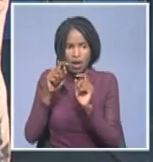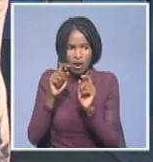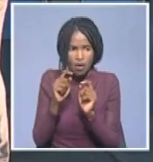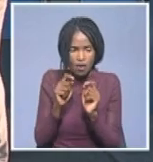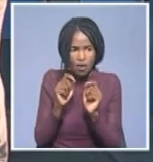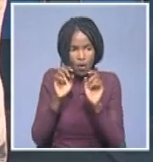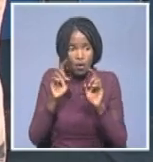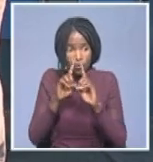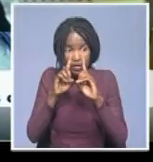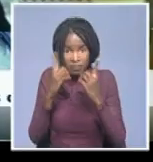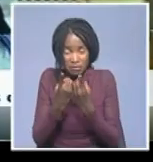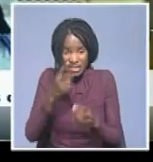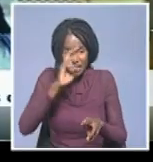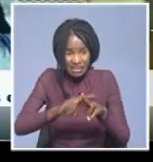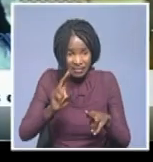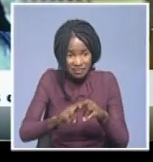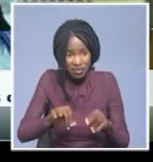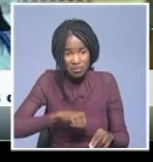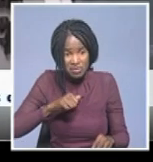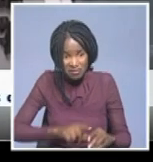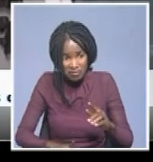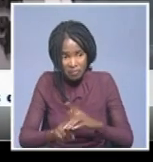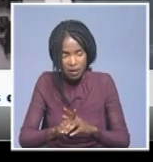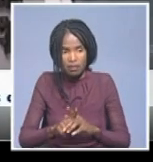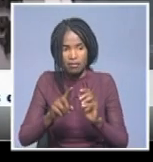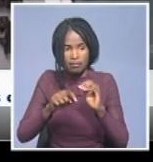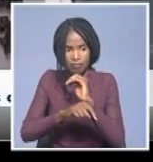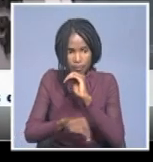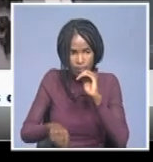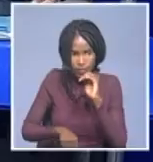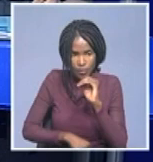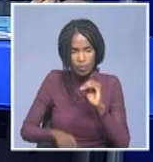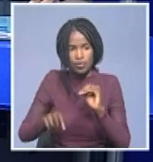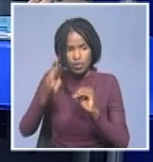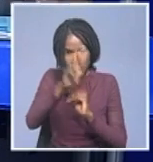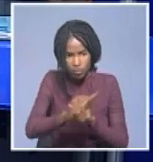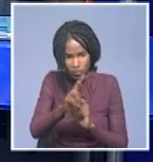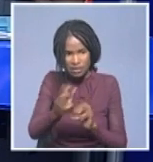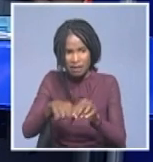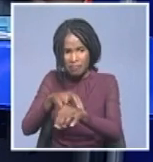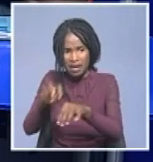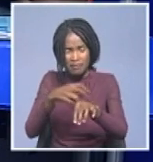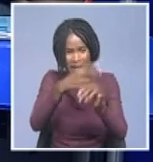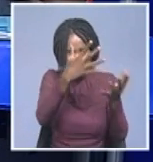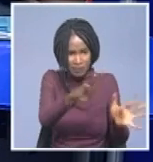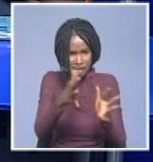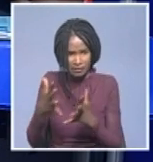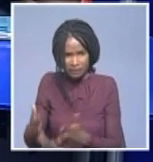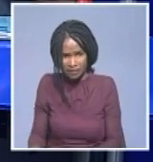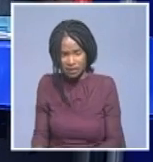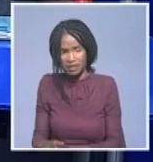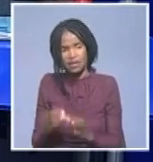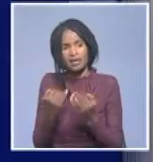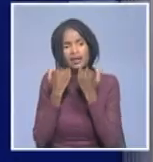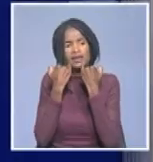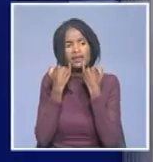health emergency committees at national level and at regional level. One of the most important things is